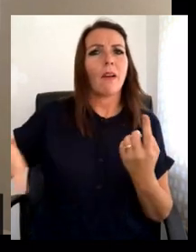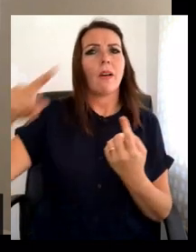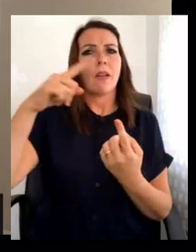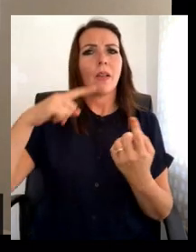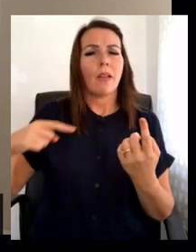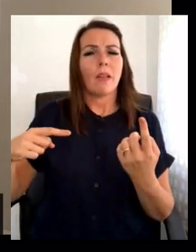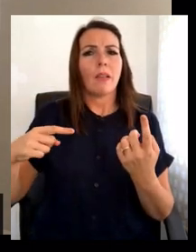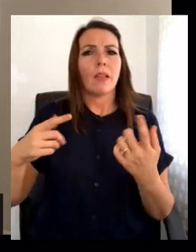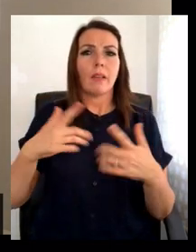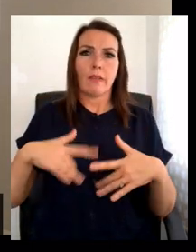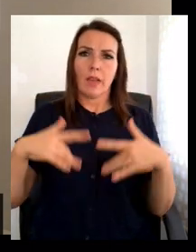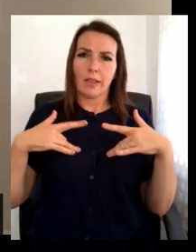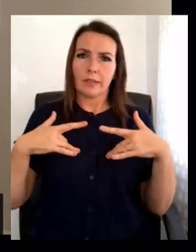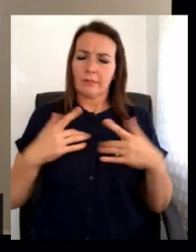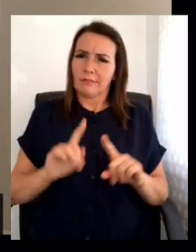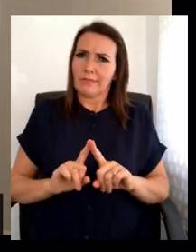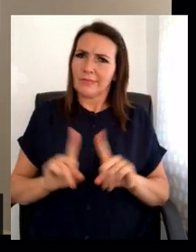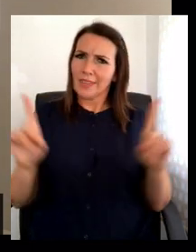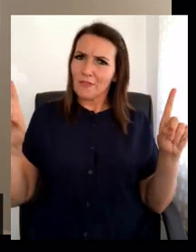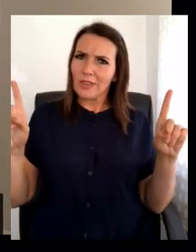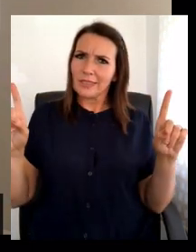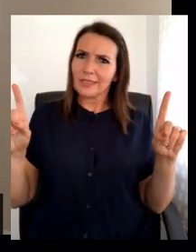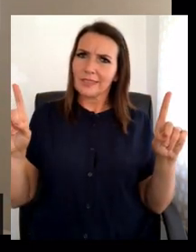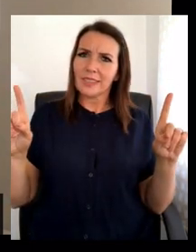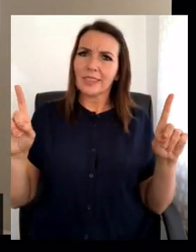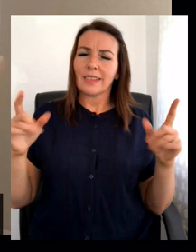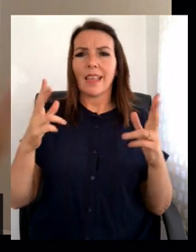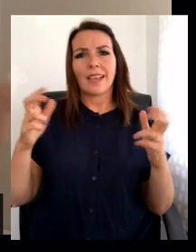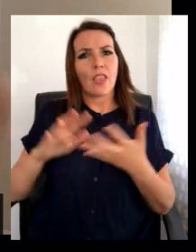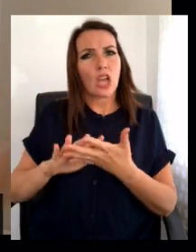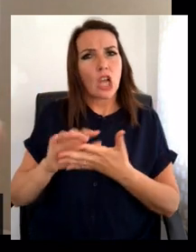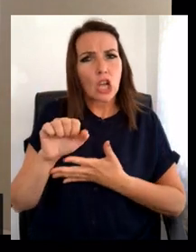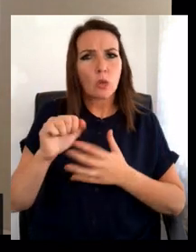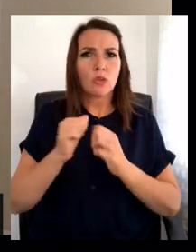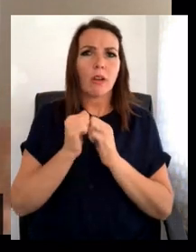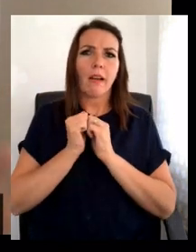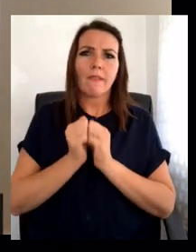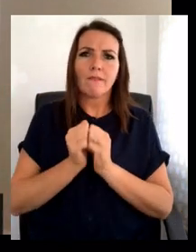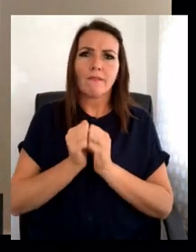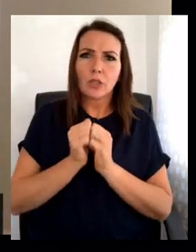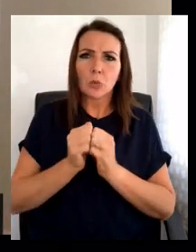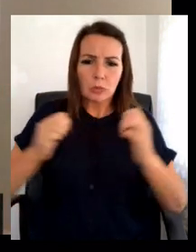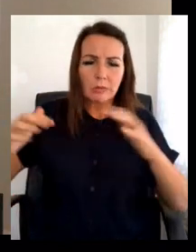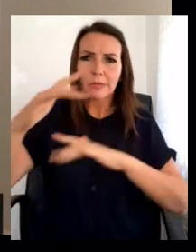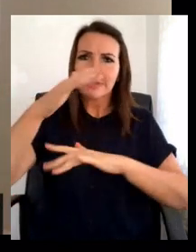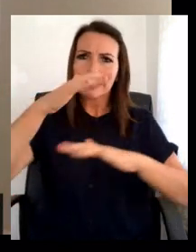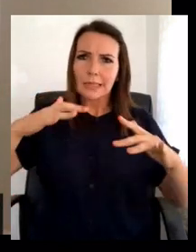felt there was something different about that, like somehow the culture and the values and the ambiance really translated,